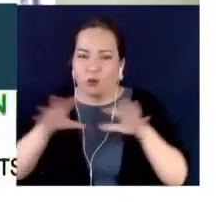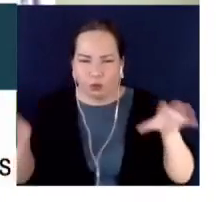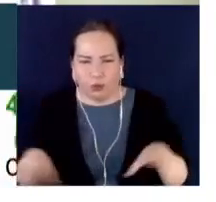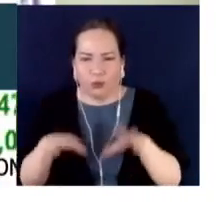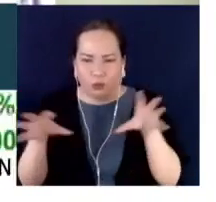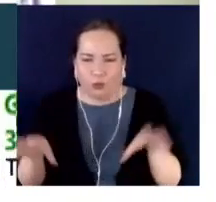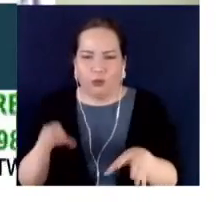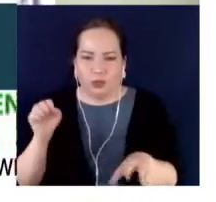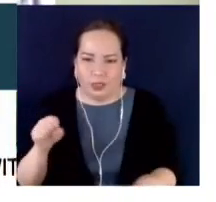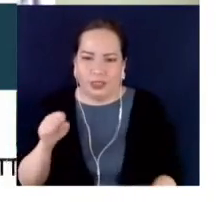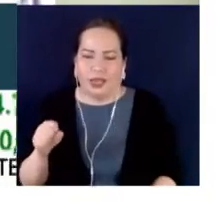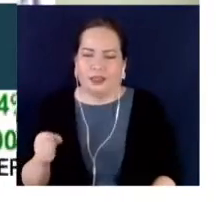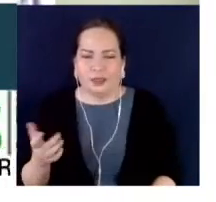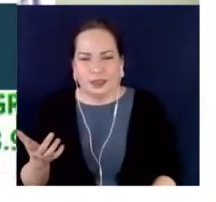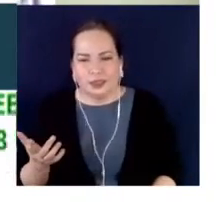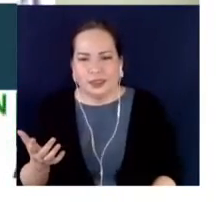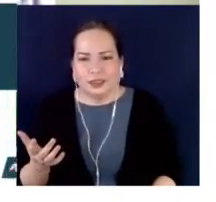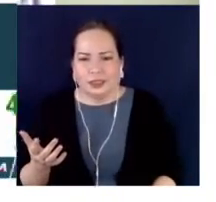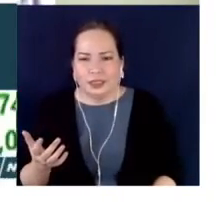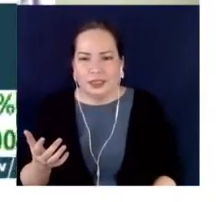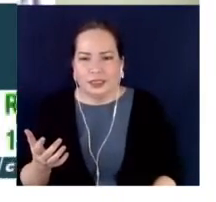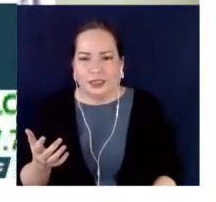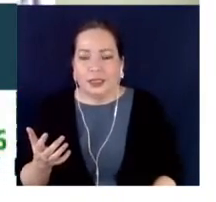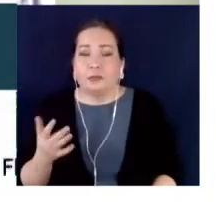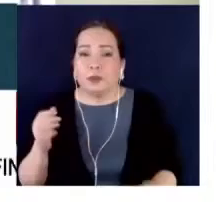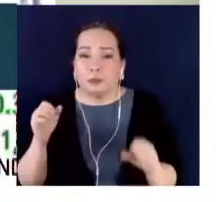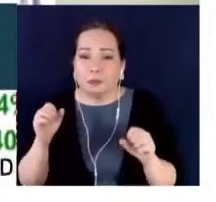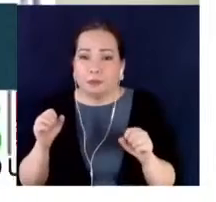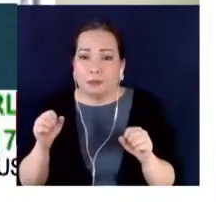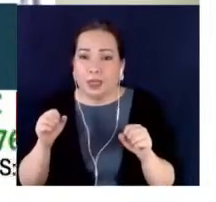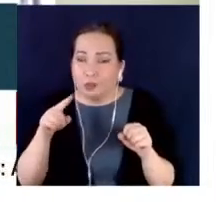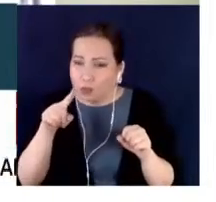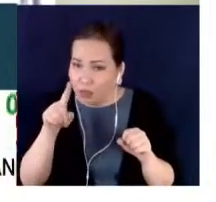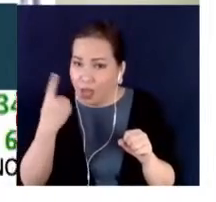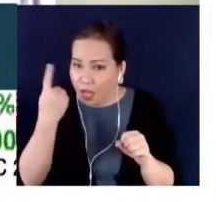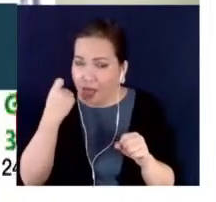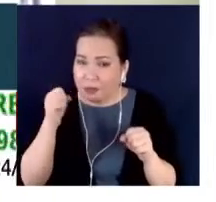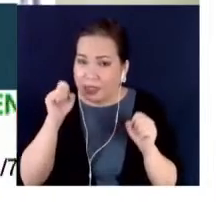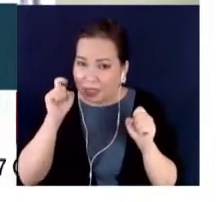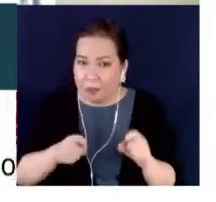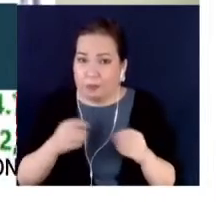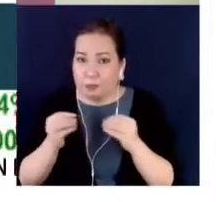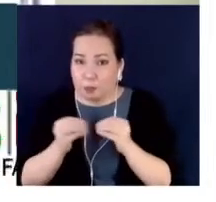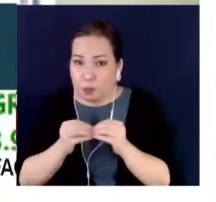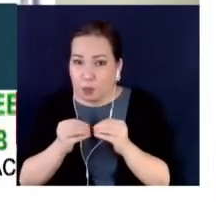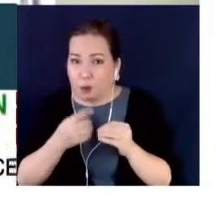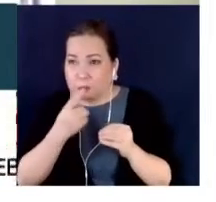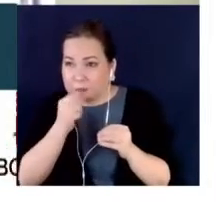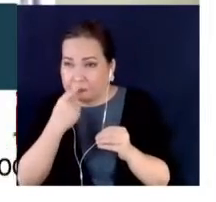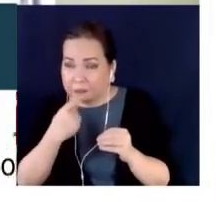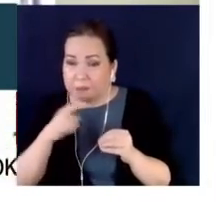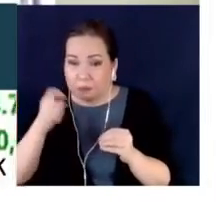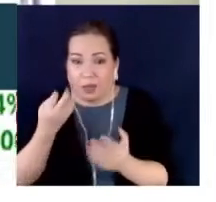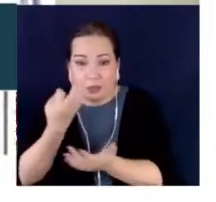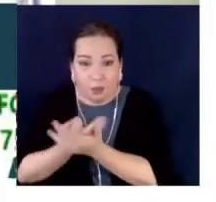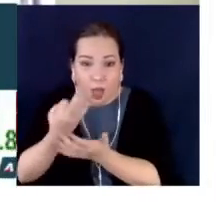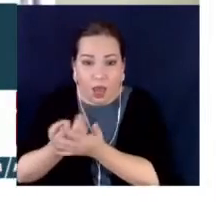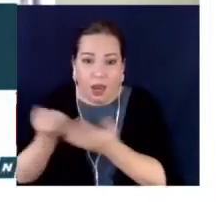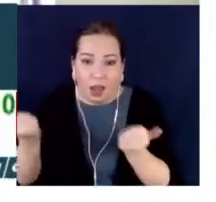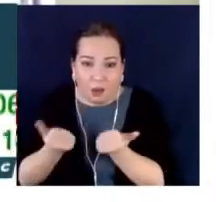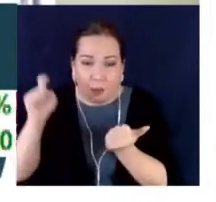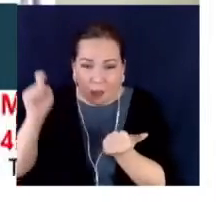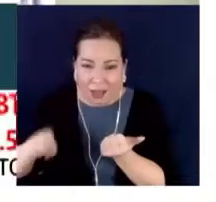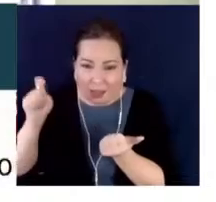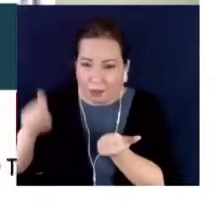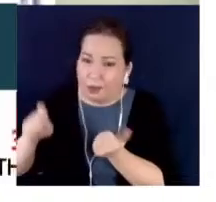our efforts, I think it's quite decent. Could we have done more? Yes, maybe if the financing was available right away, and the government could